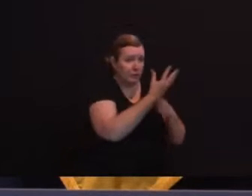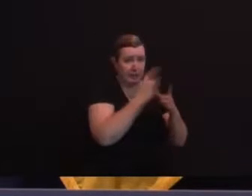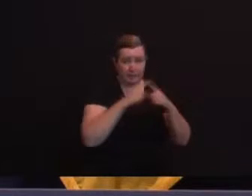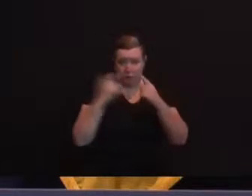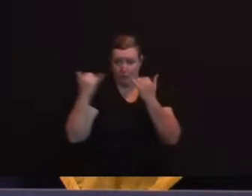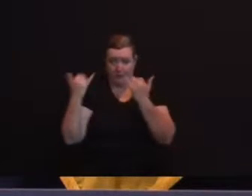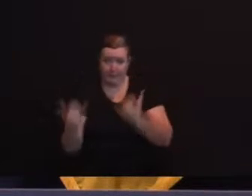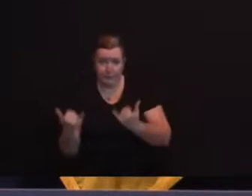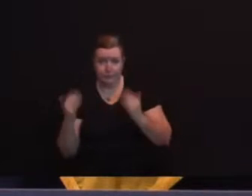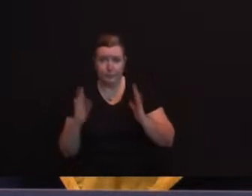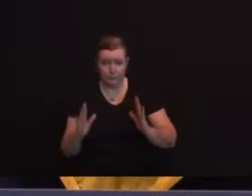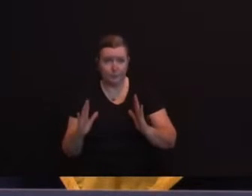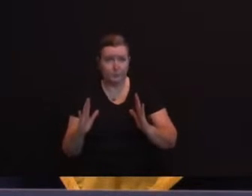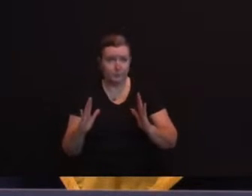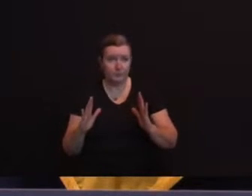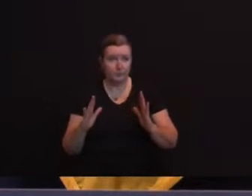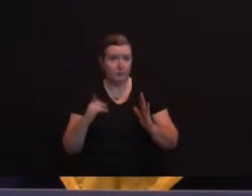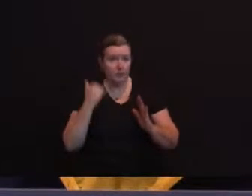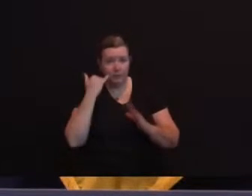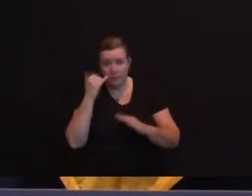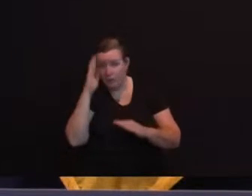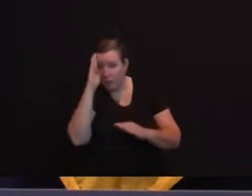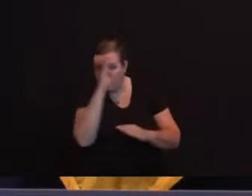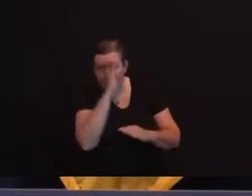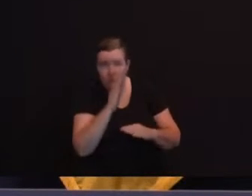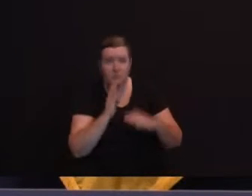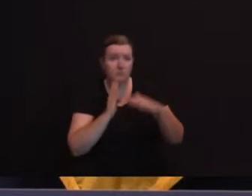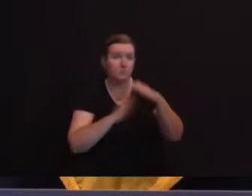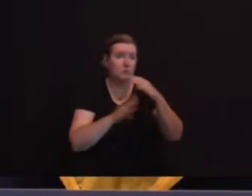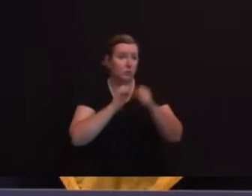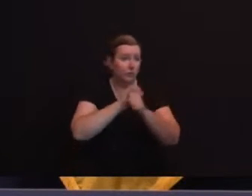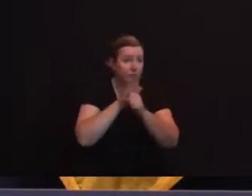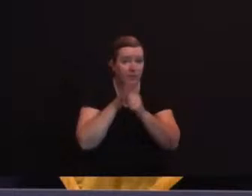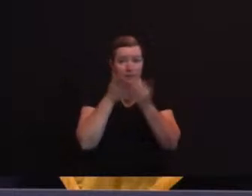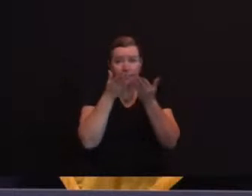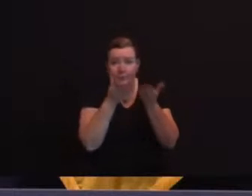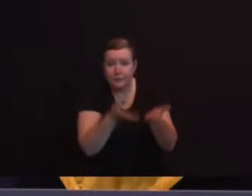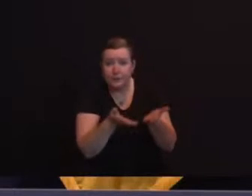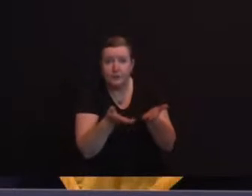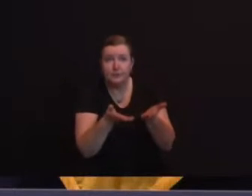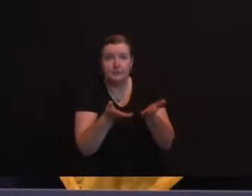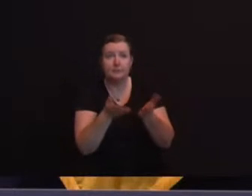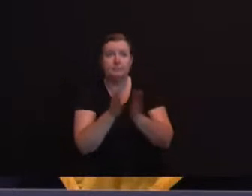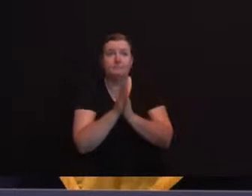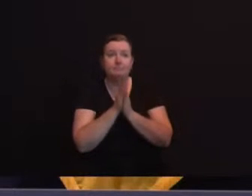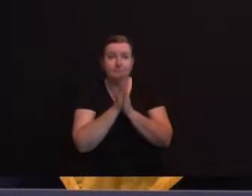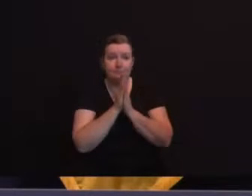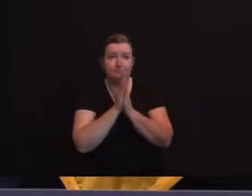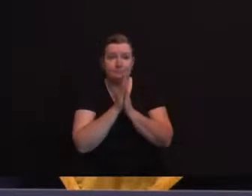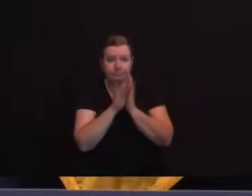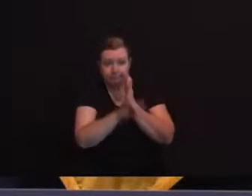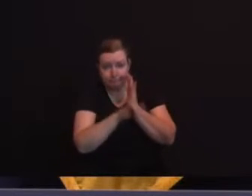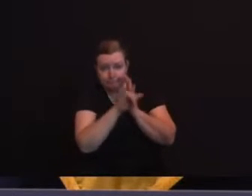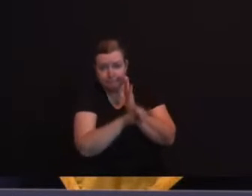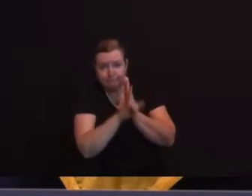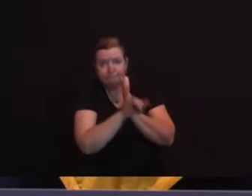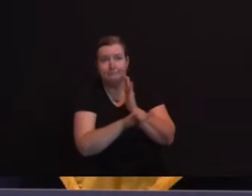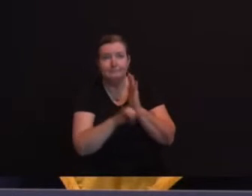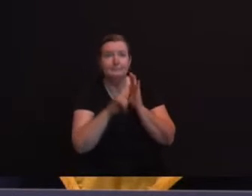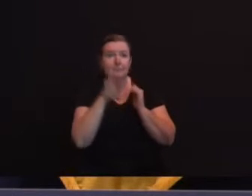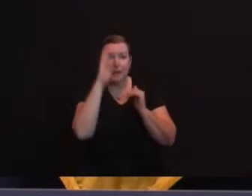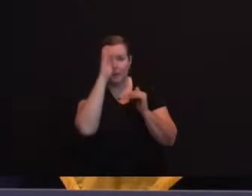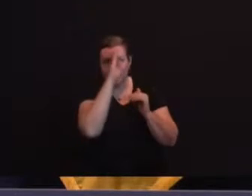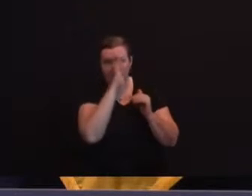you know that you're there for that reason. So hospitalizations, to Judy's point, is a key metric. The other point